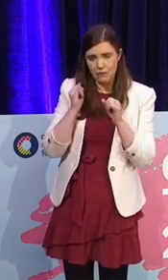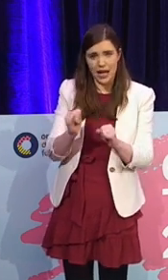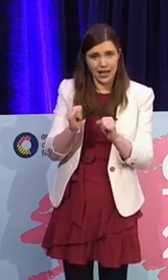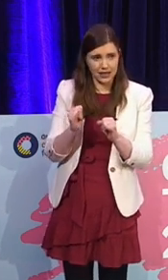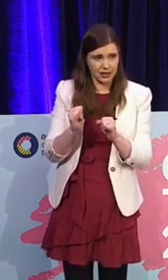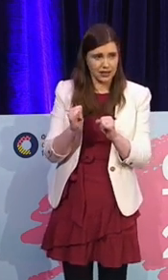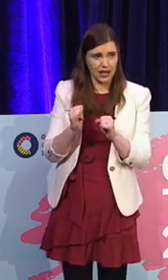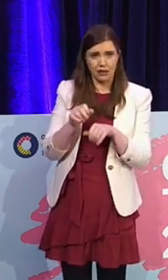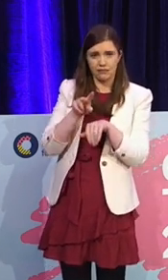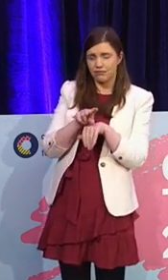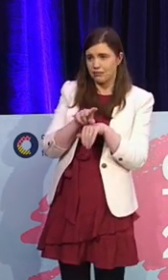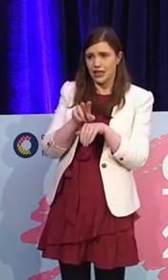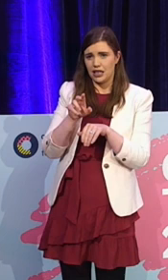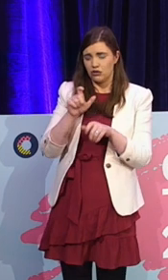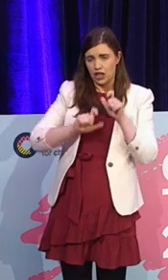as it was the most comfortable place.